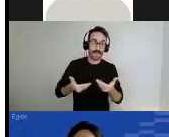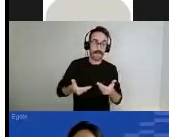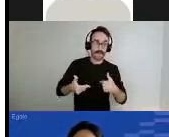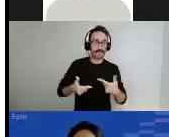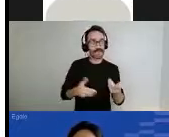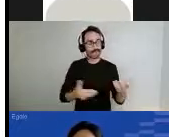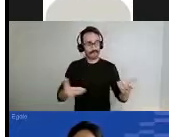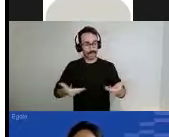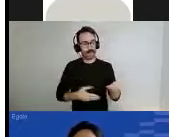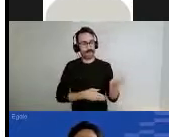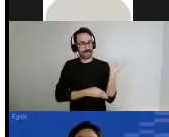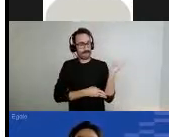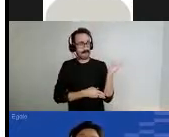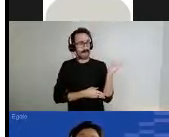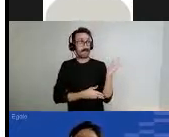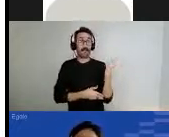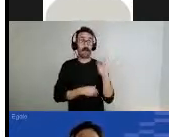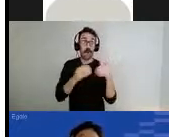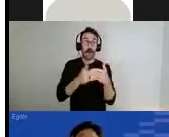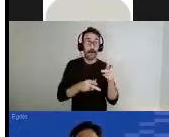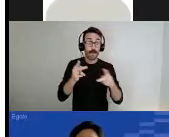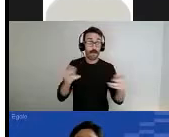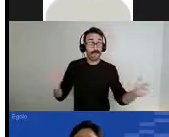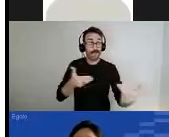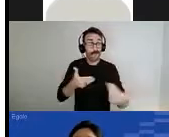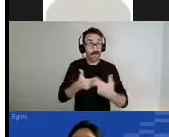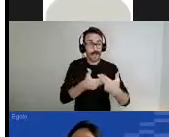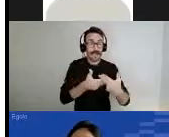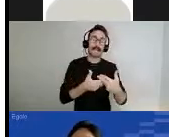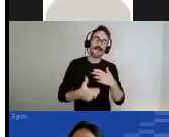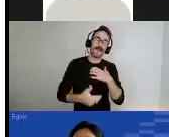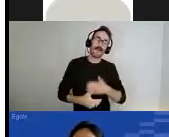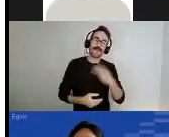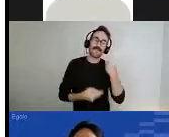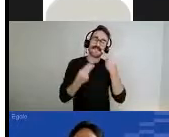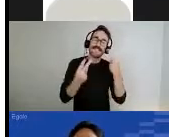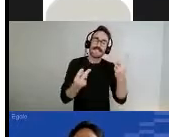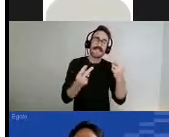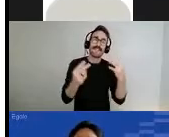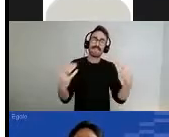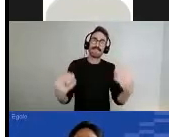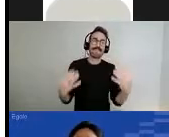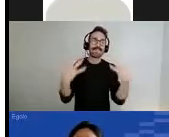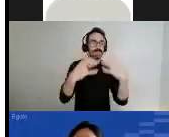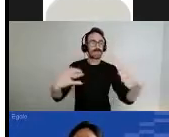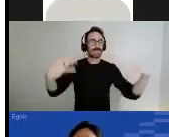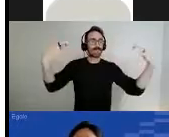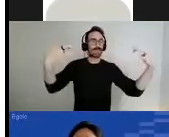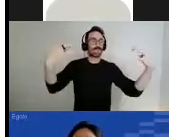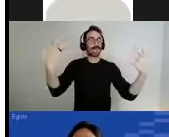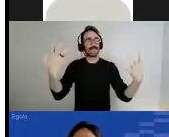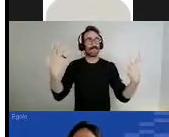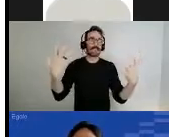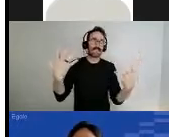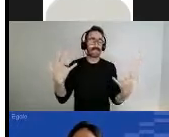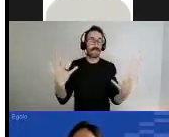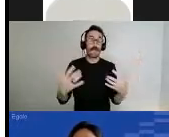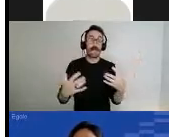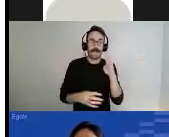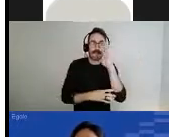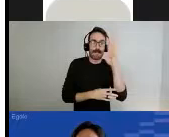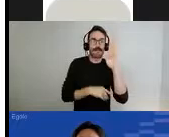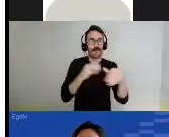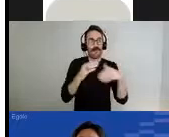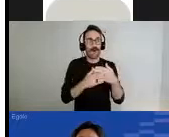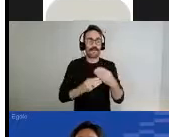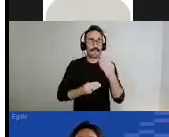are joining, we wish we could see you. We're imagining you all listening, hopefully having some lunch